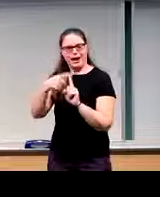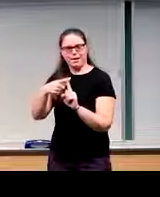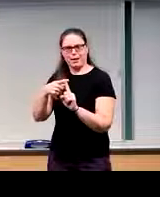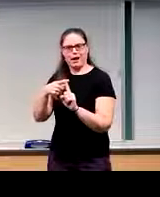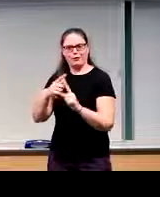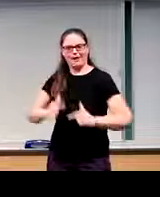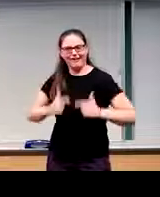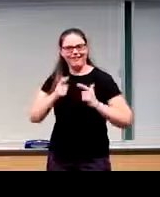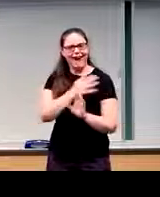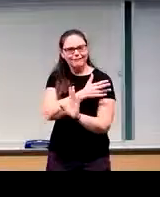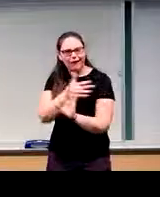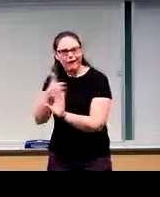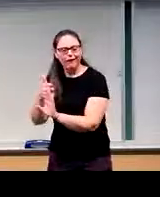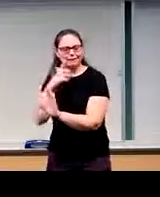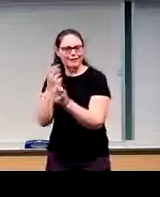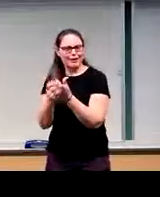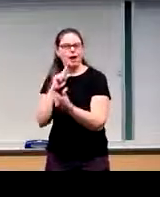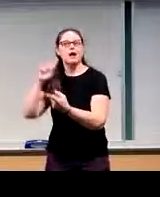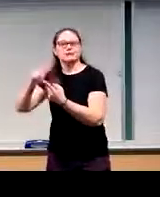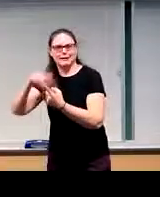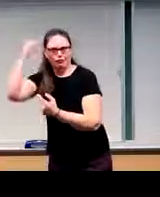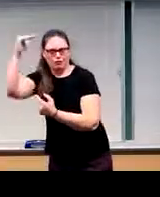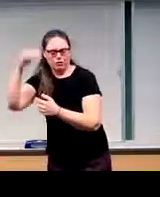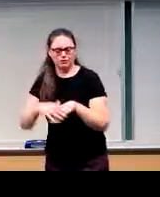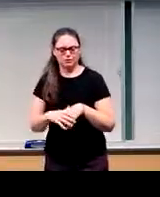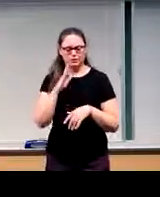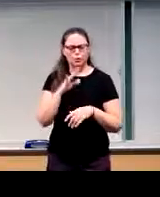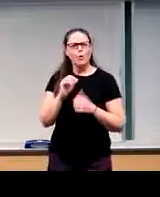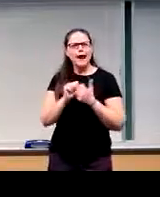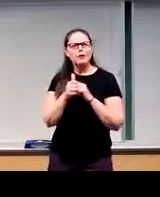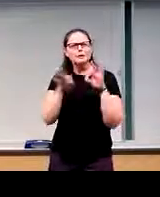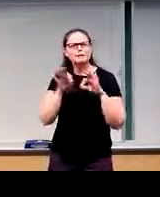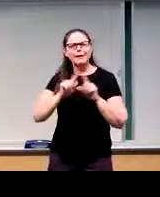life course. To explain individual differences